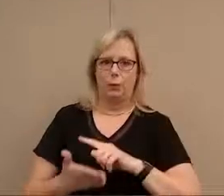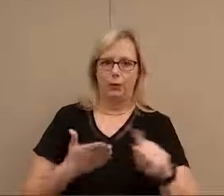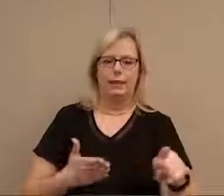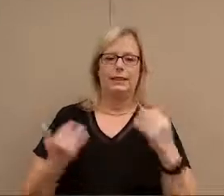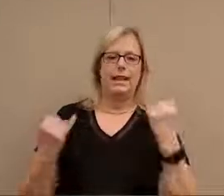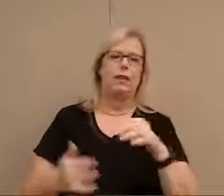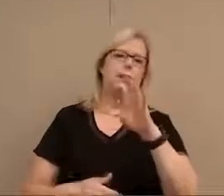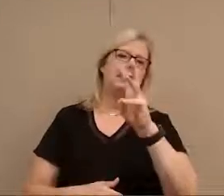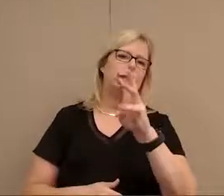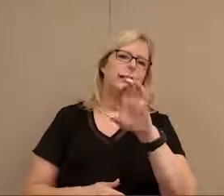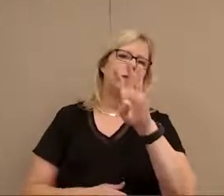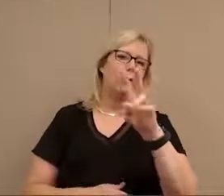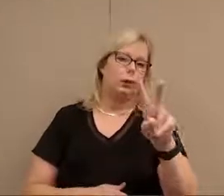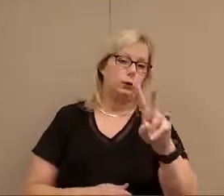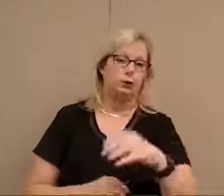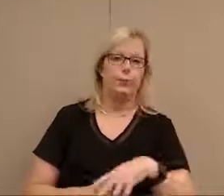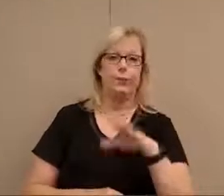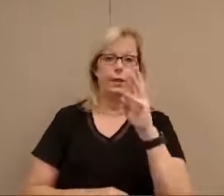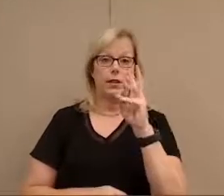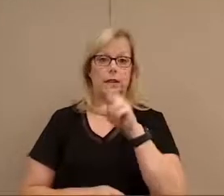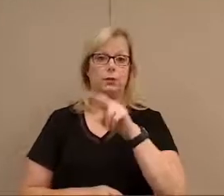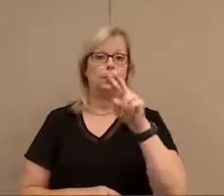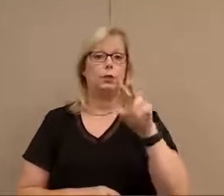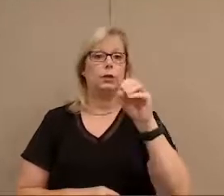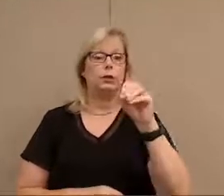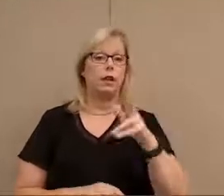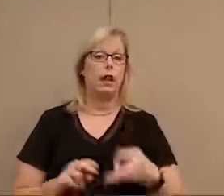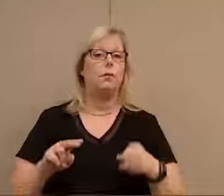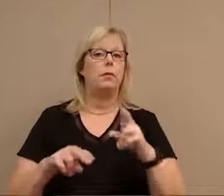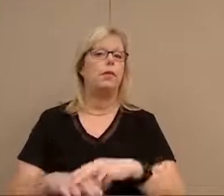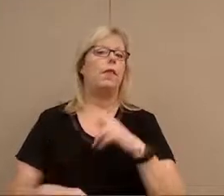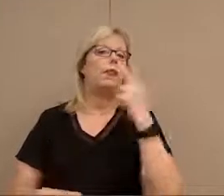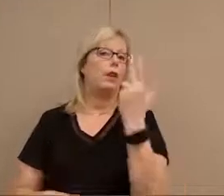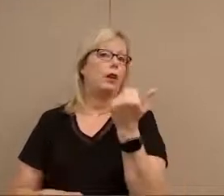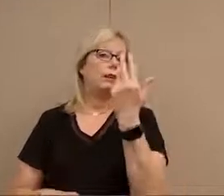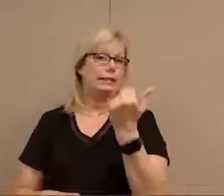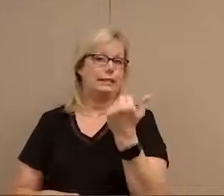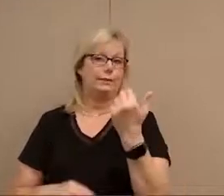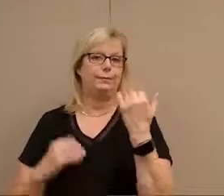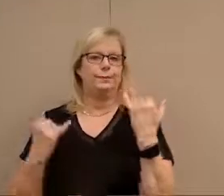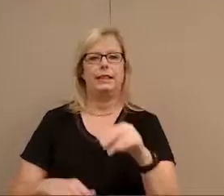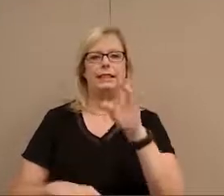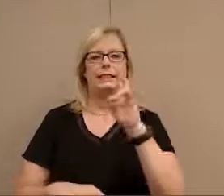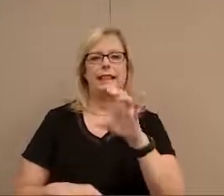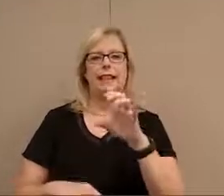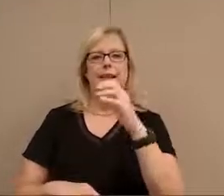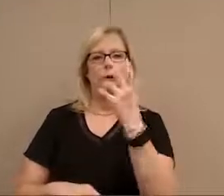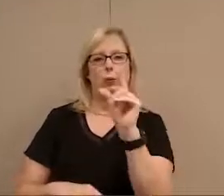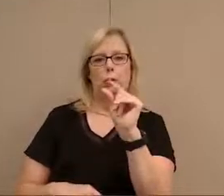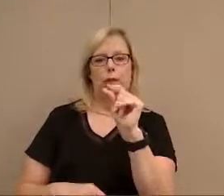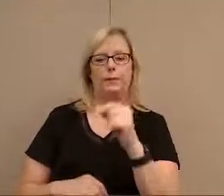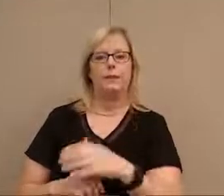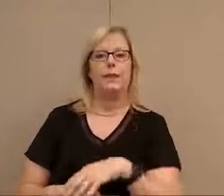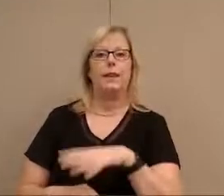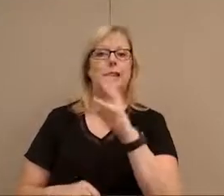to 642. 62203 up 13 to 720.